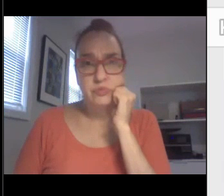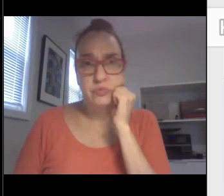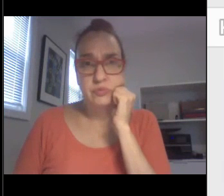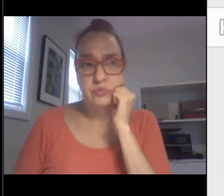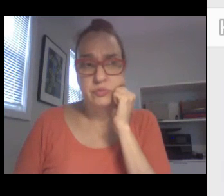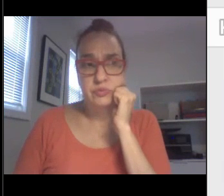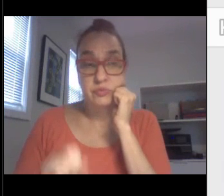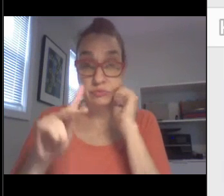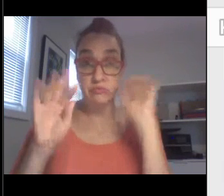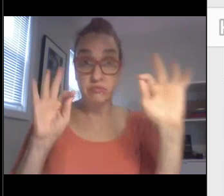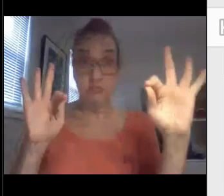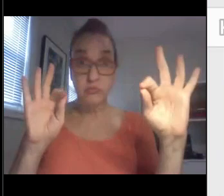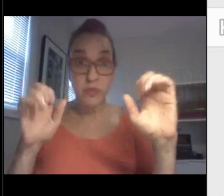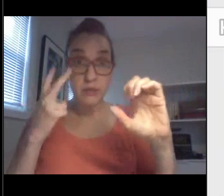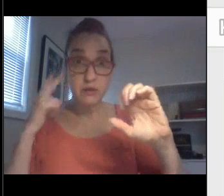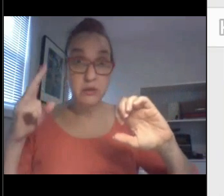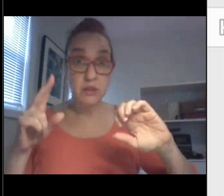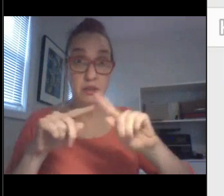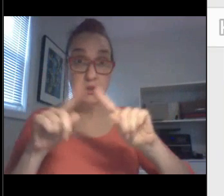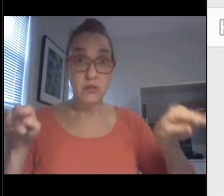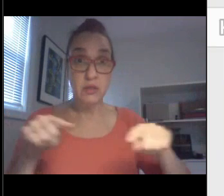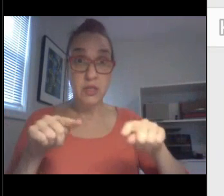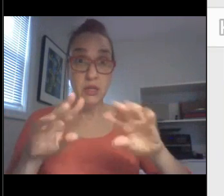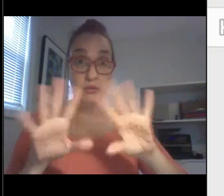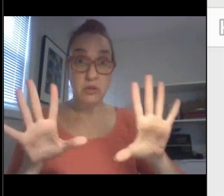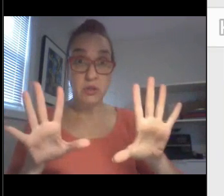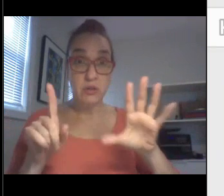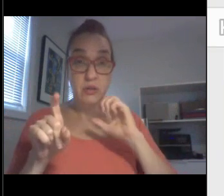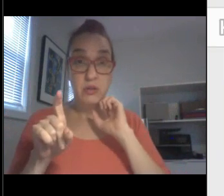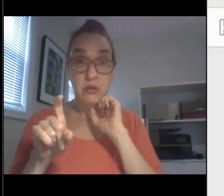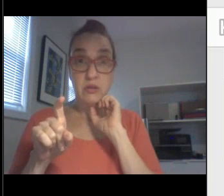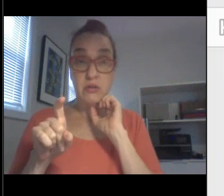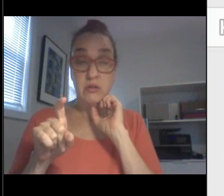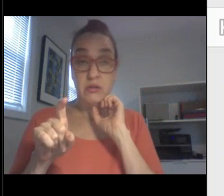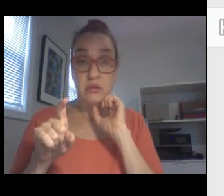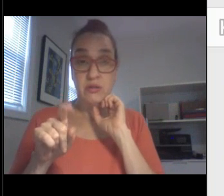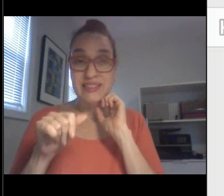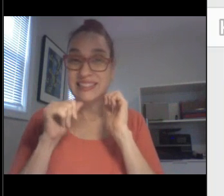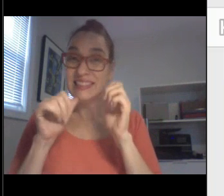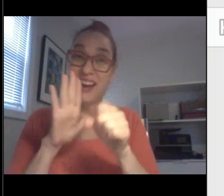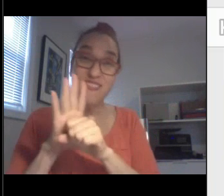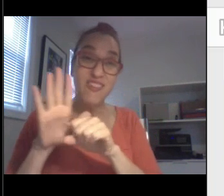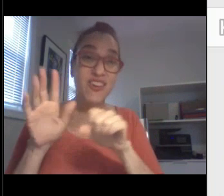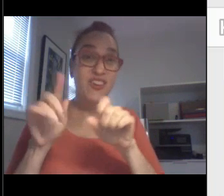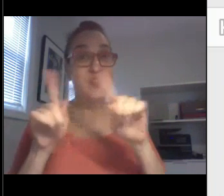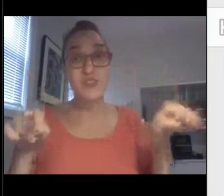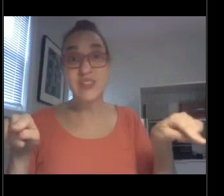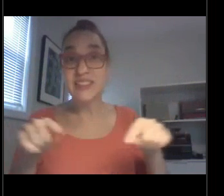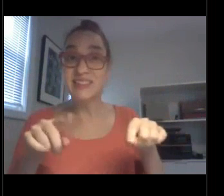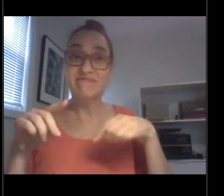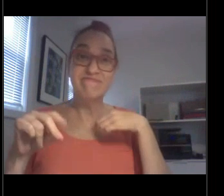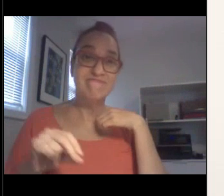Okay, how's that? Can you see the screen? I can see the screen, yes. It's not in full screen mode, however.